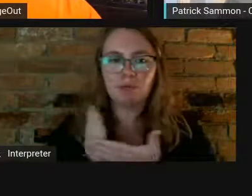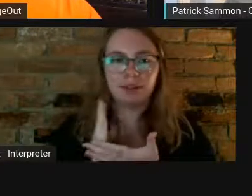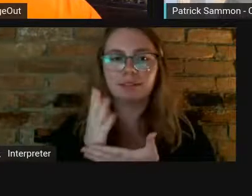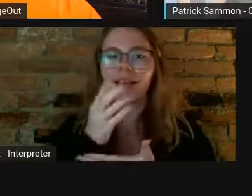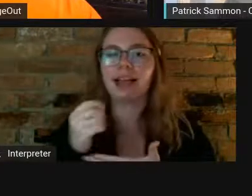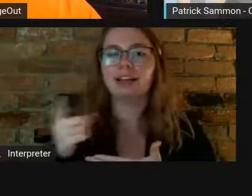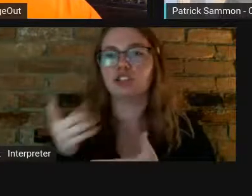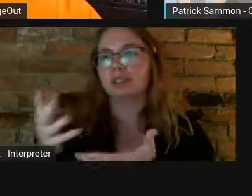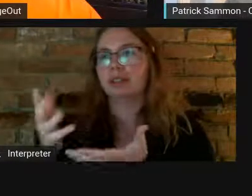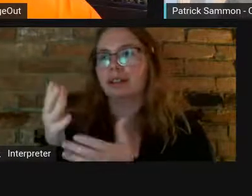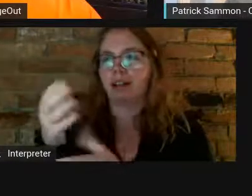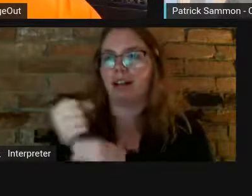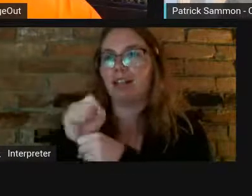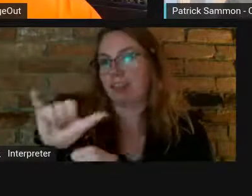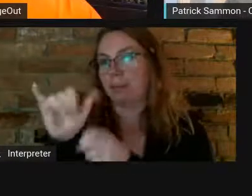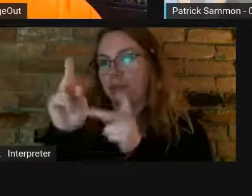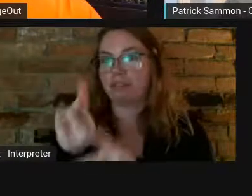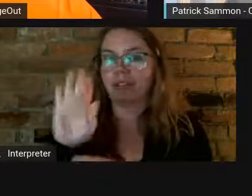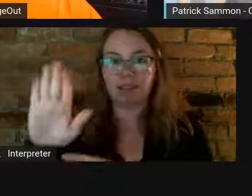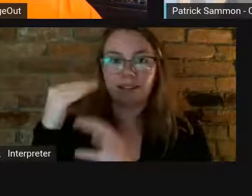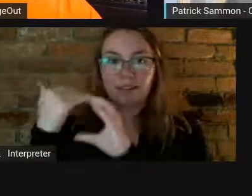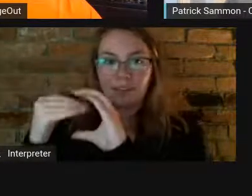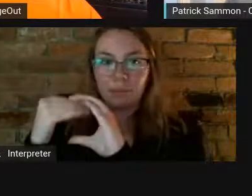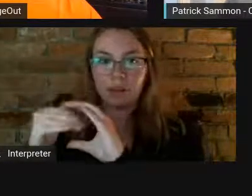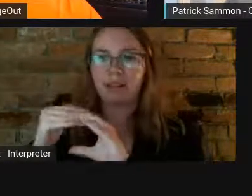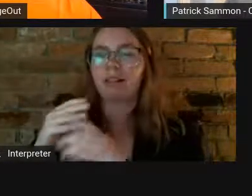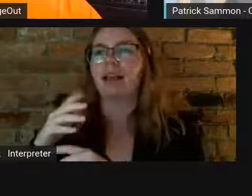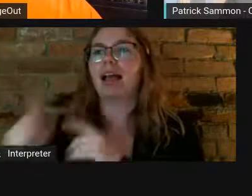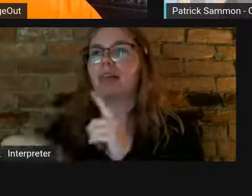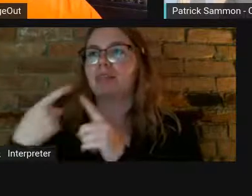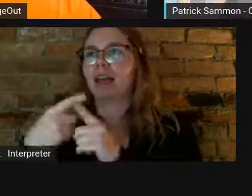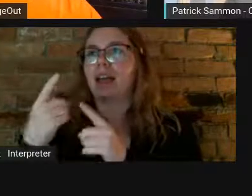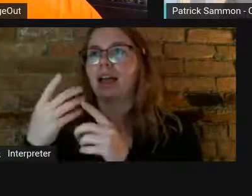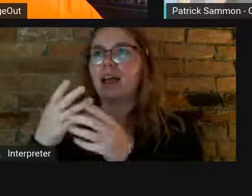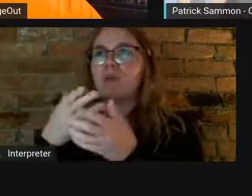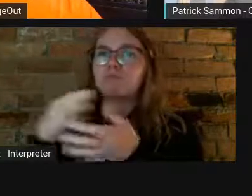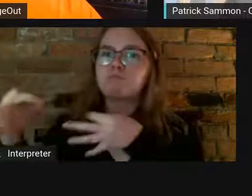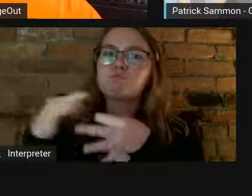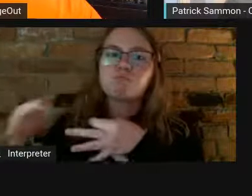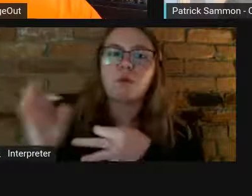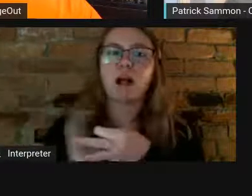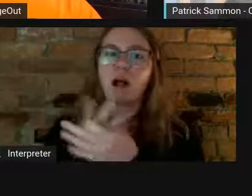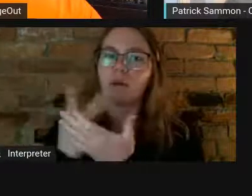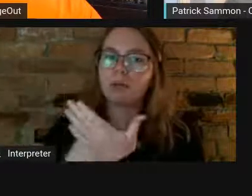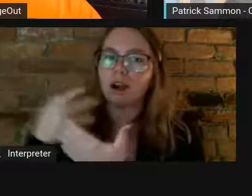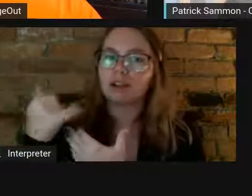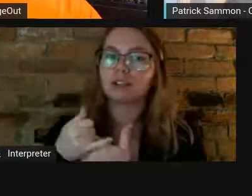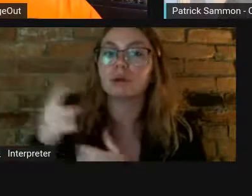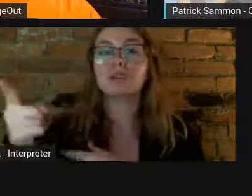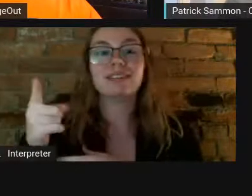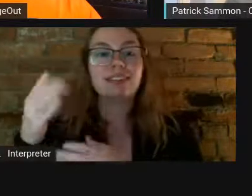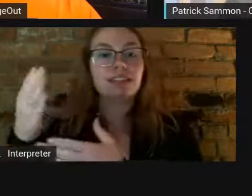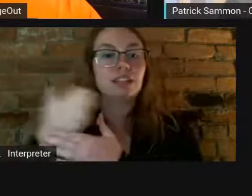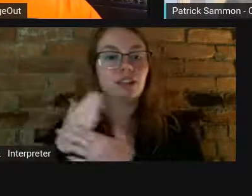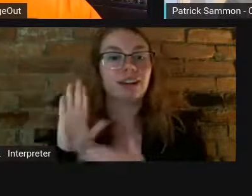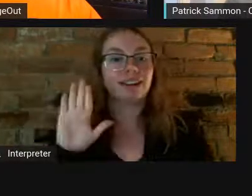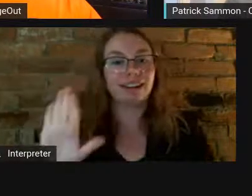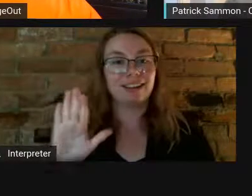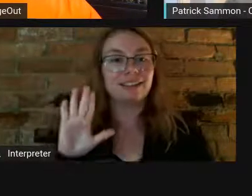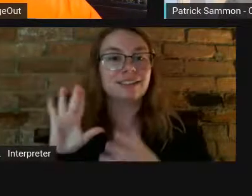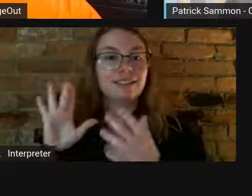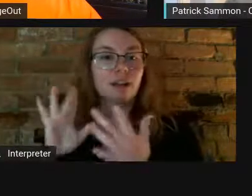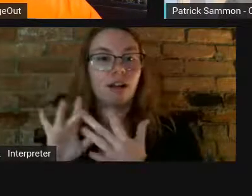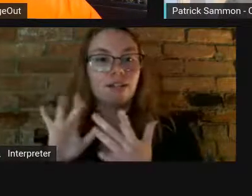his email address, told him about the project that we were doing, and then he kind of sent us his contacts for Russian people.